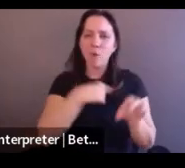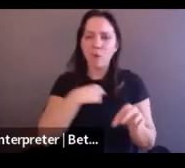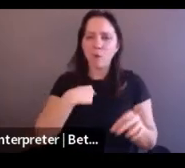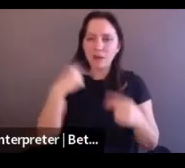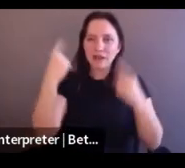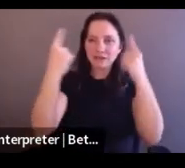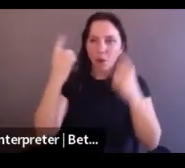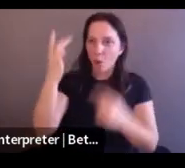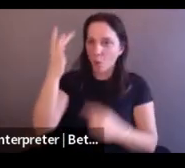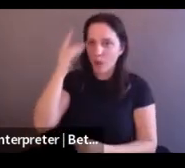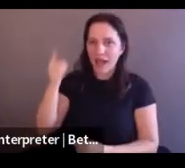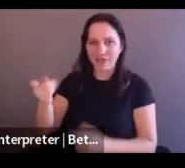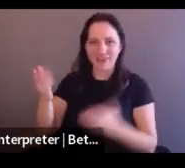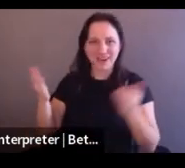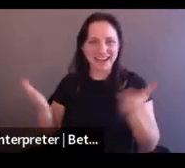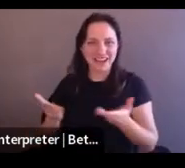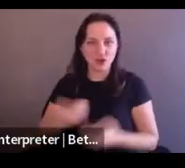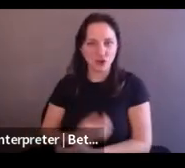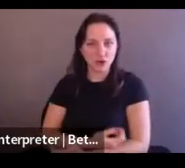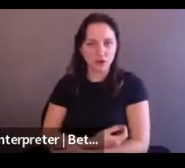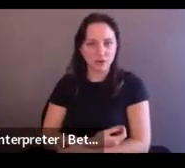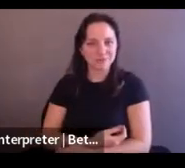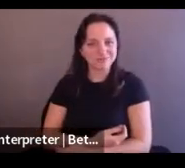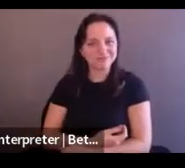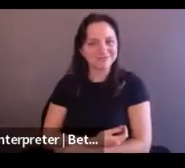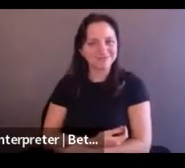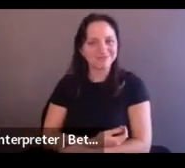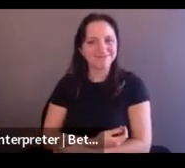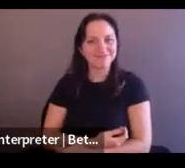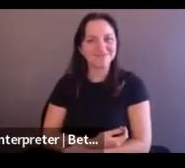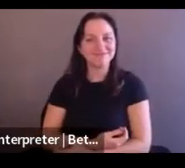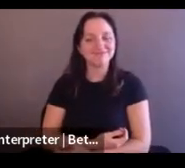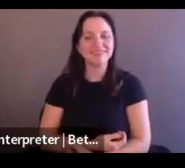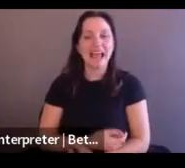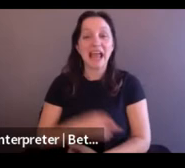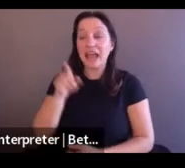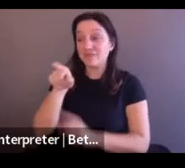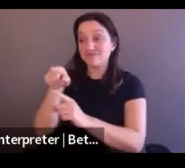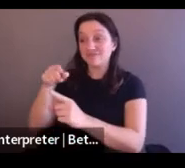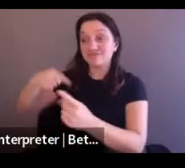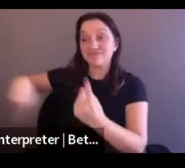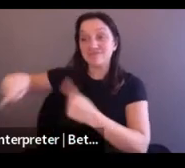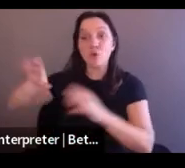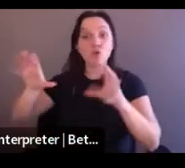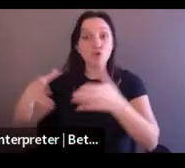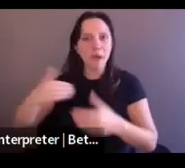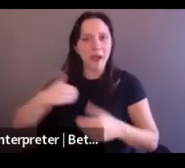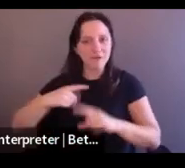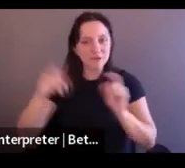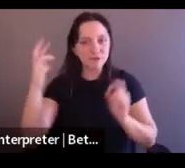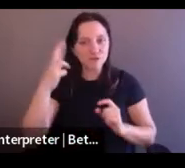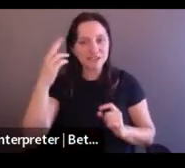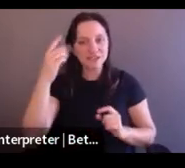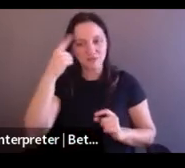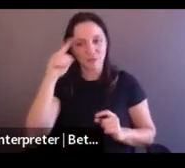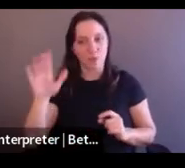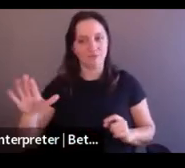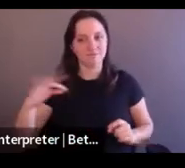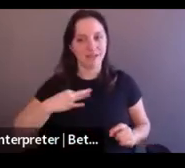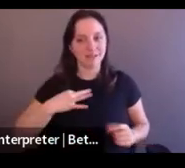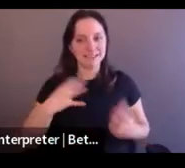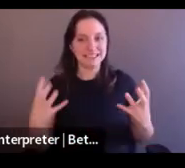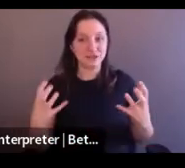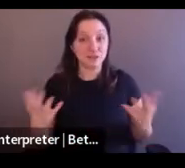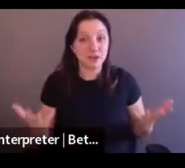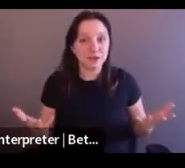really try to kind of help address, you know, the different reasons they're there volunteering at your organization. You know, they want to,